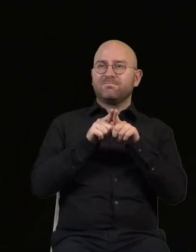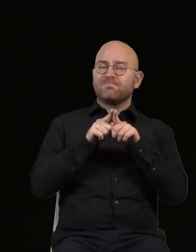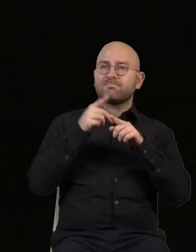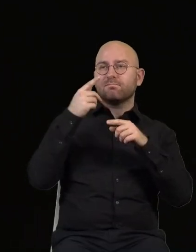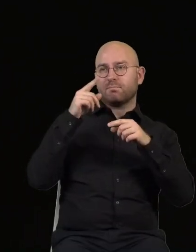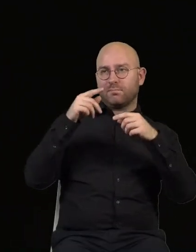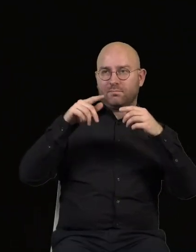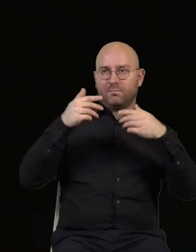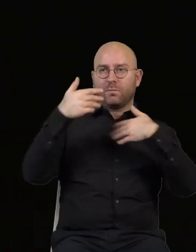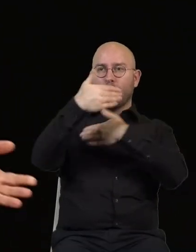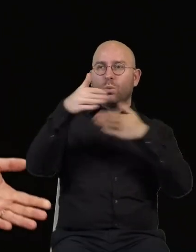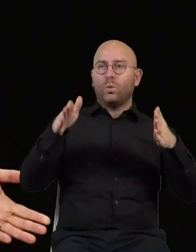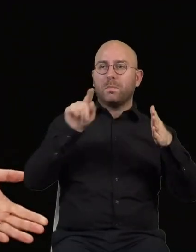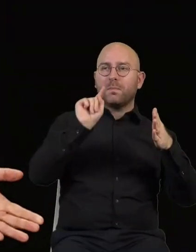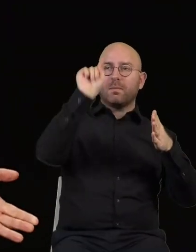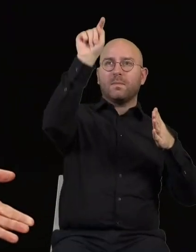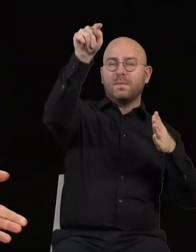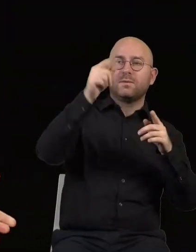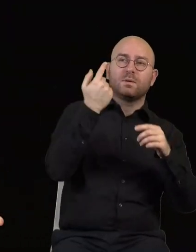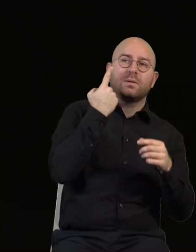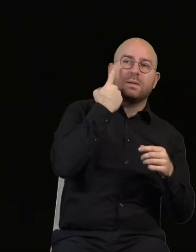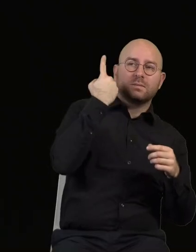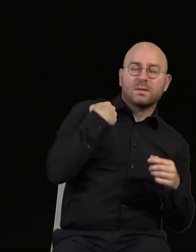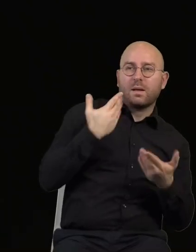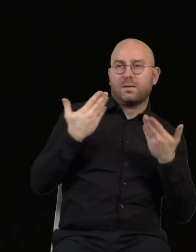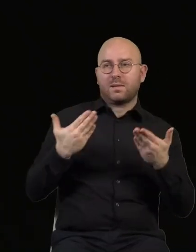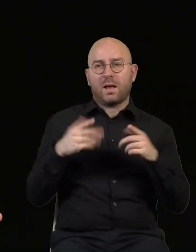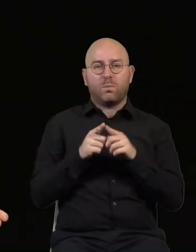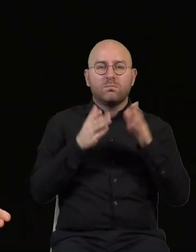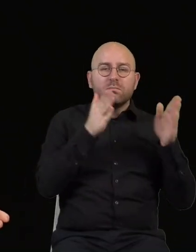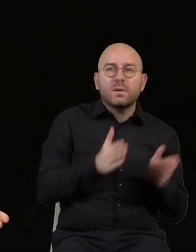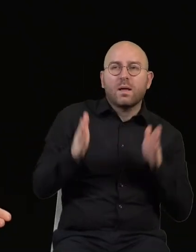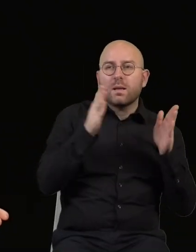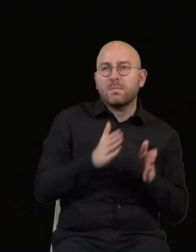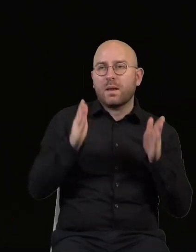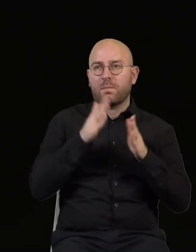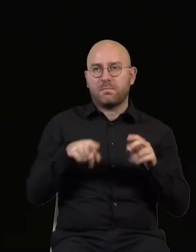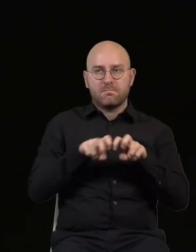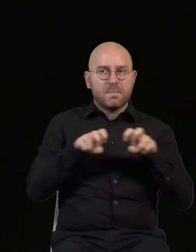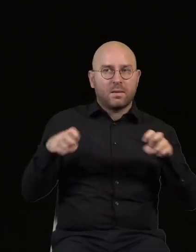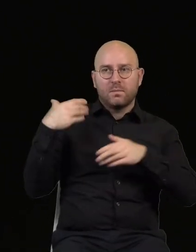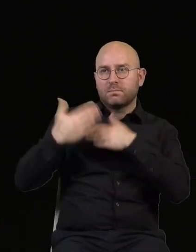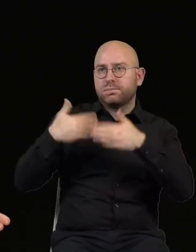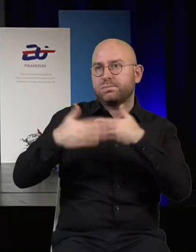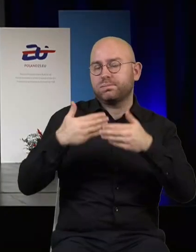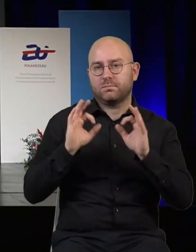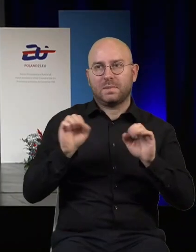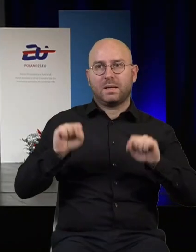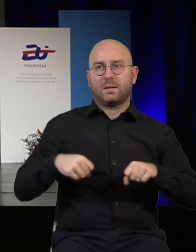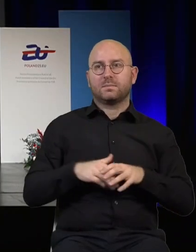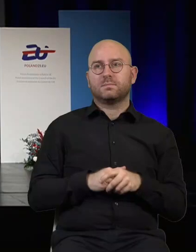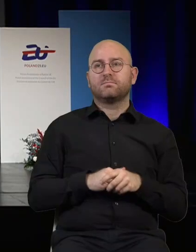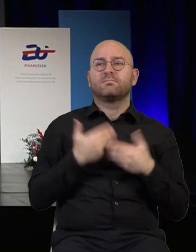today. Thank you very much for coming, and enjoy the dinner at the Old